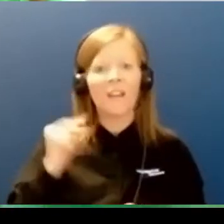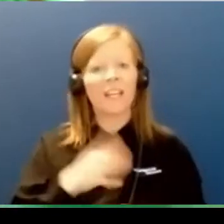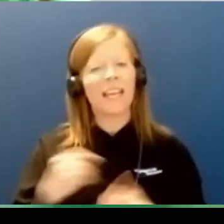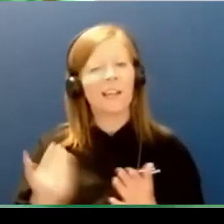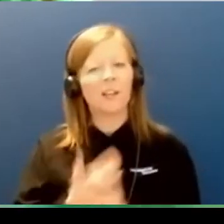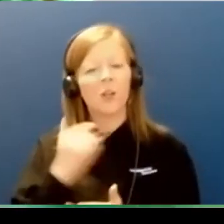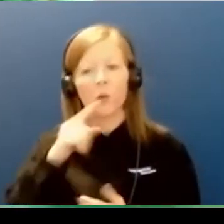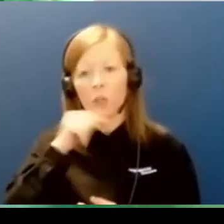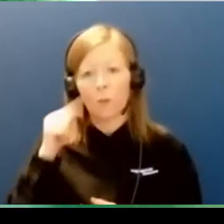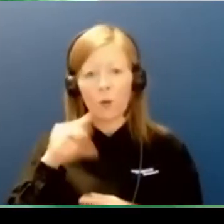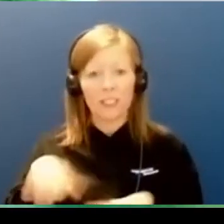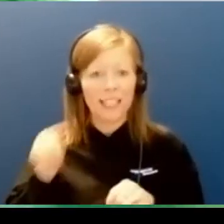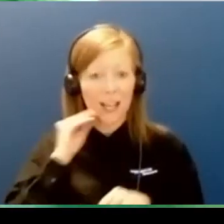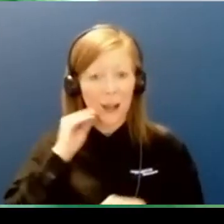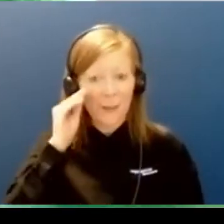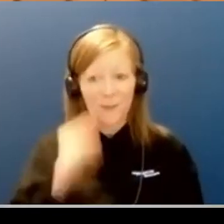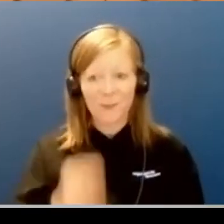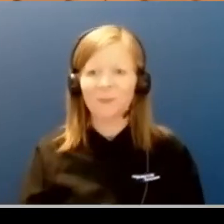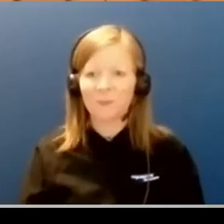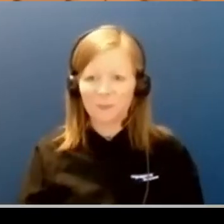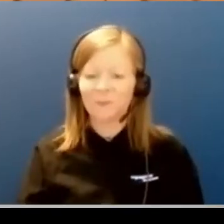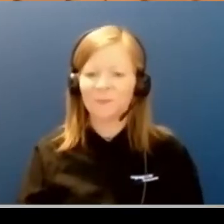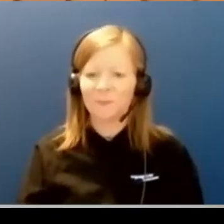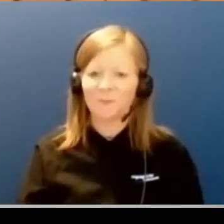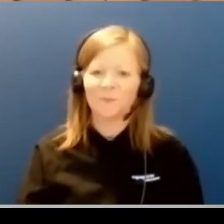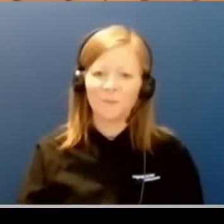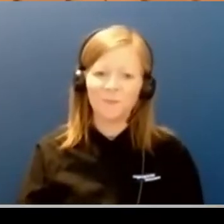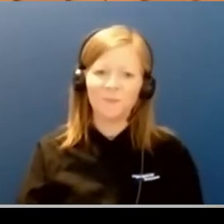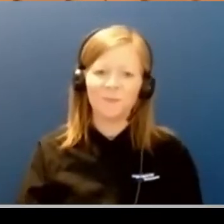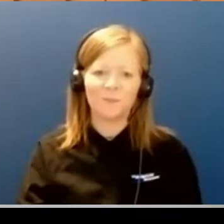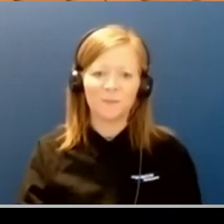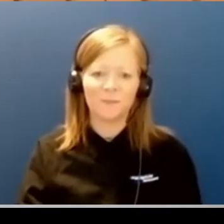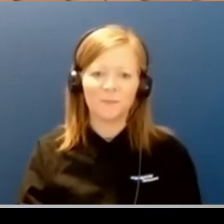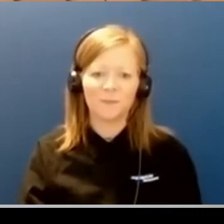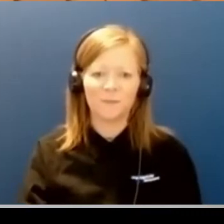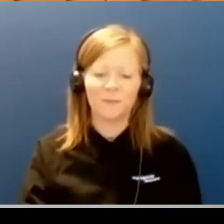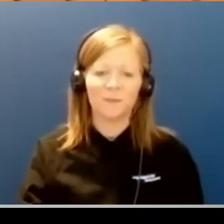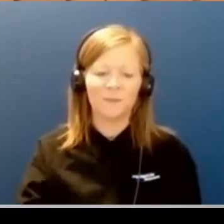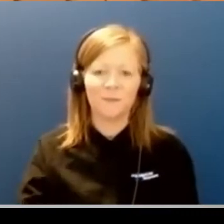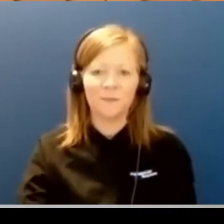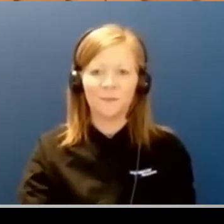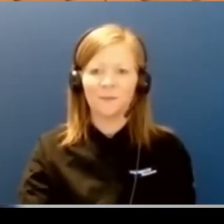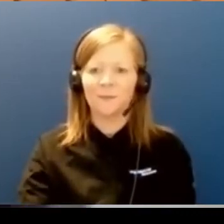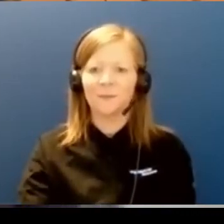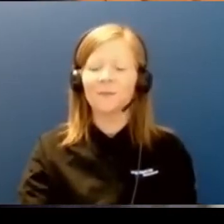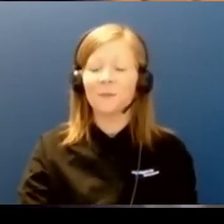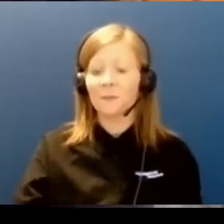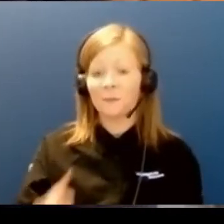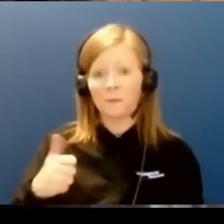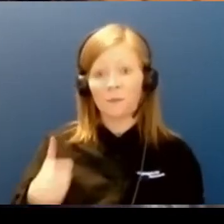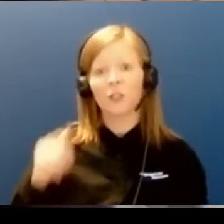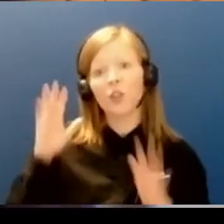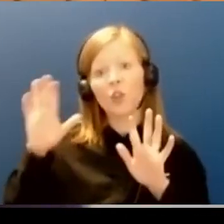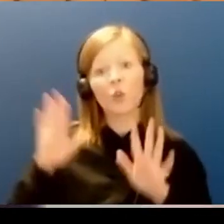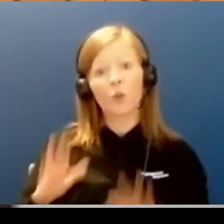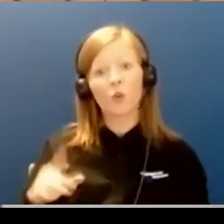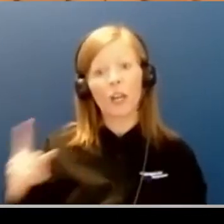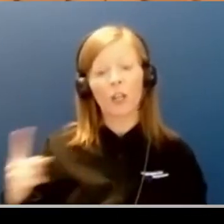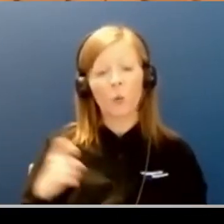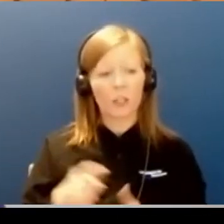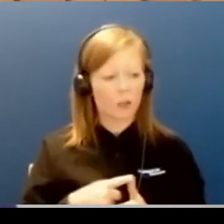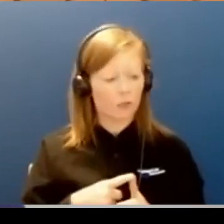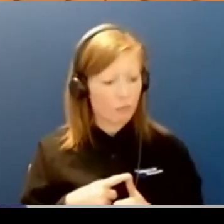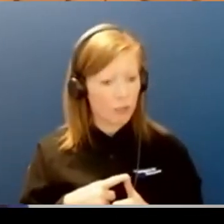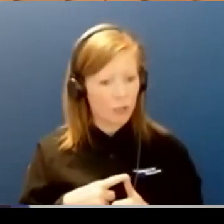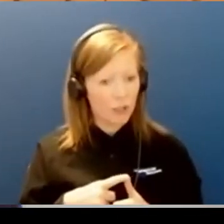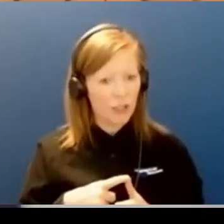home. All right, thank you. I was going to add that there is a really great question that was submitted ahead of time. Should a child rinse their mouth